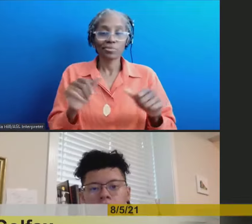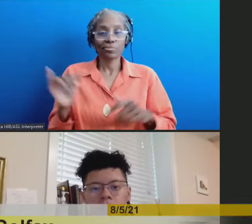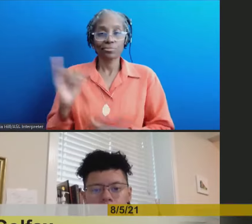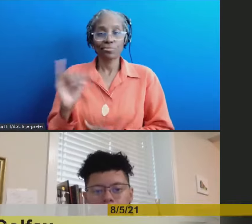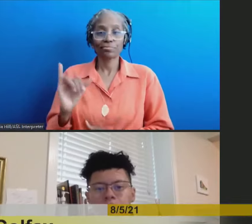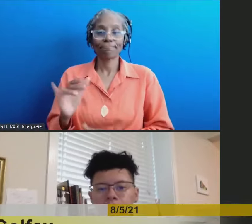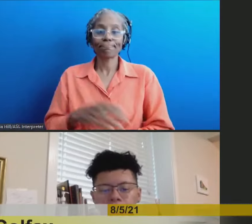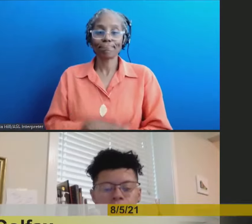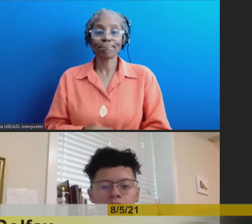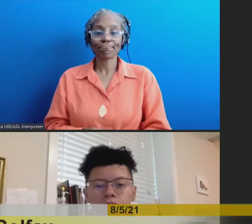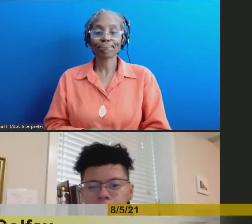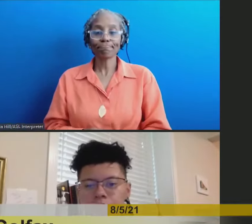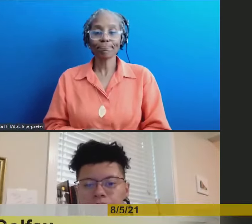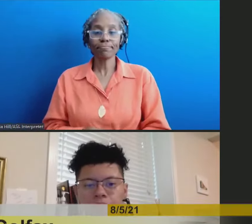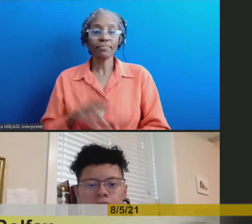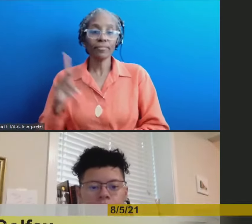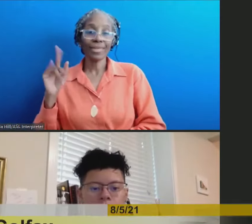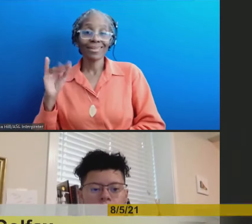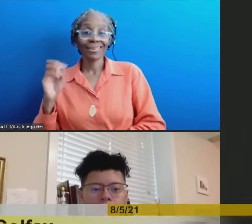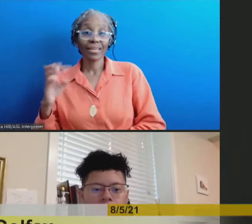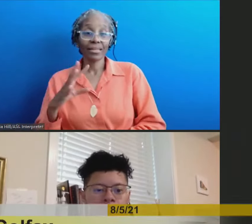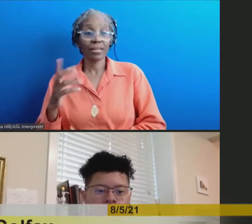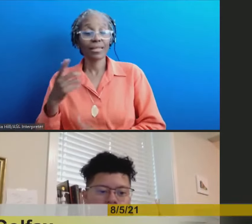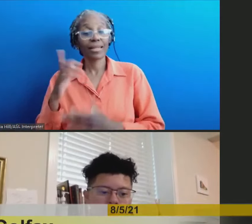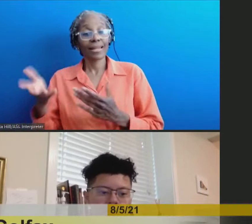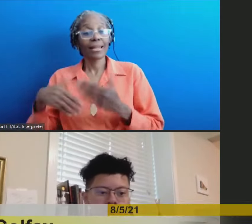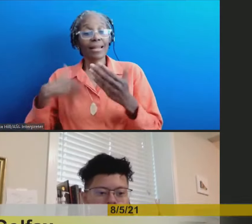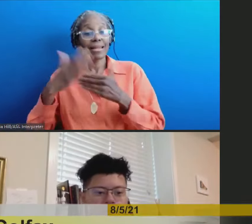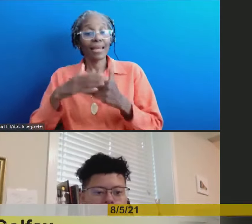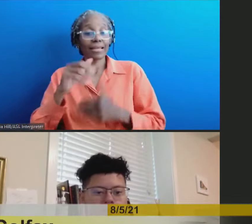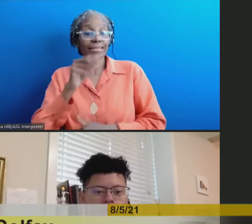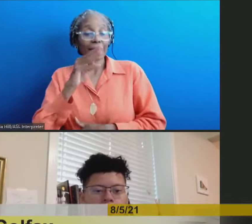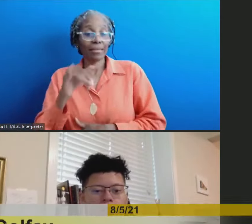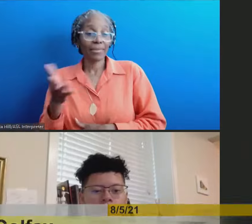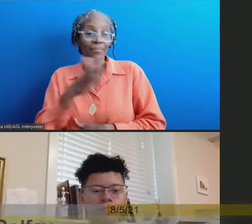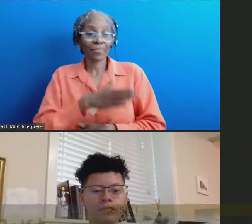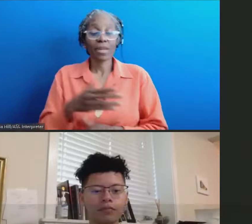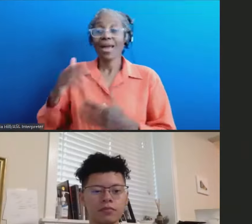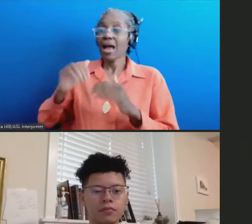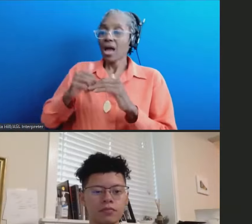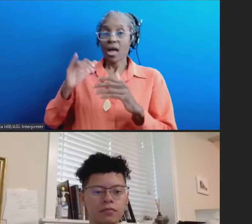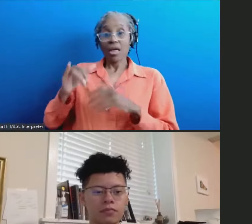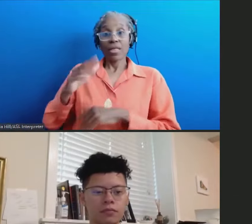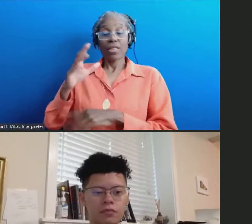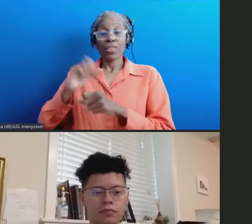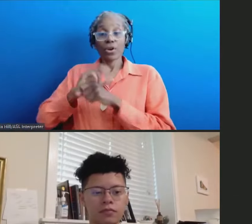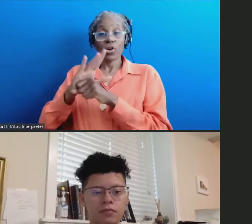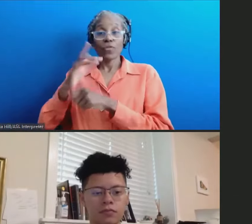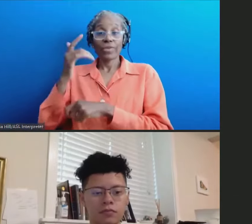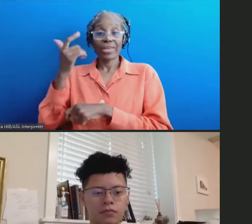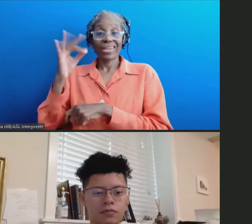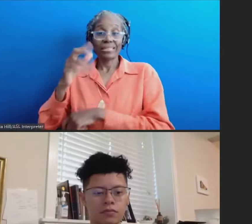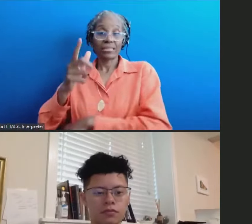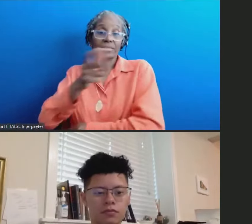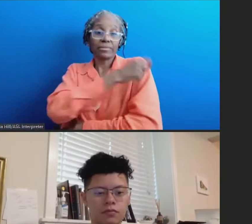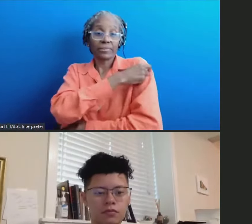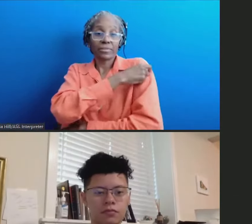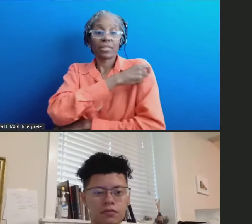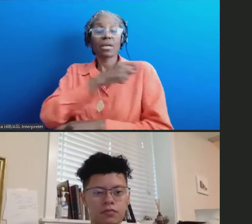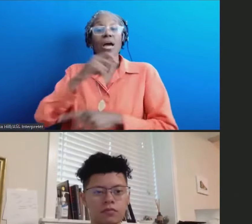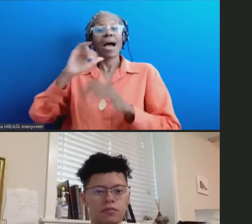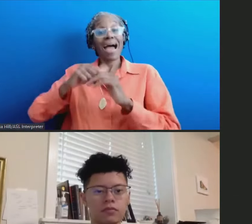All right. Next question, Amy. How safe is the COVID-19 vaccine in the long